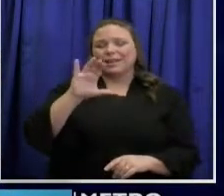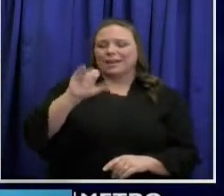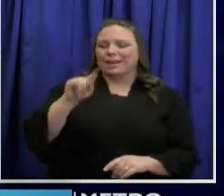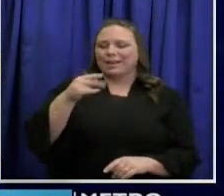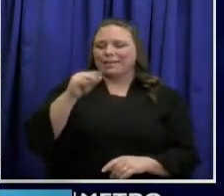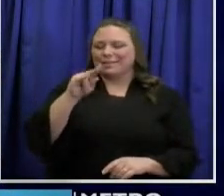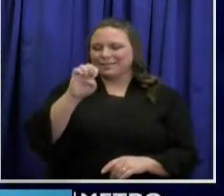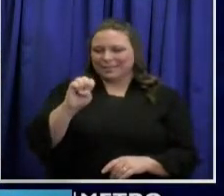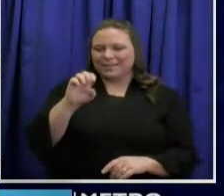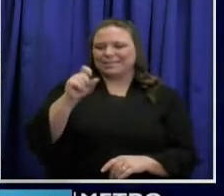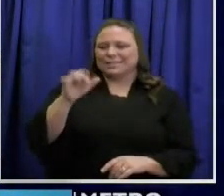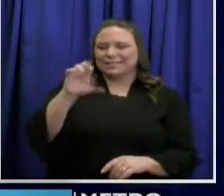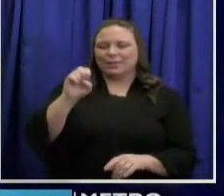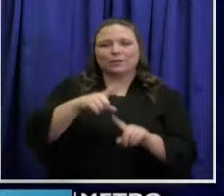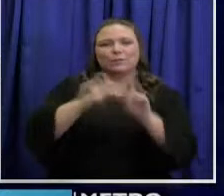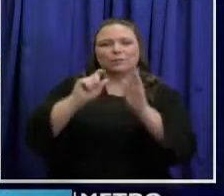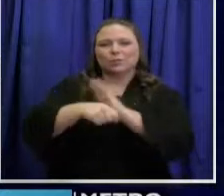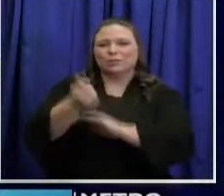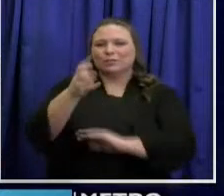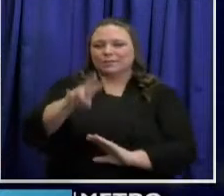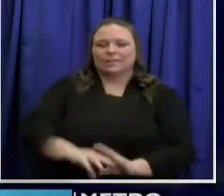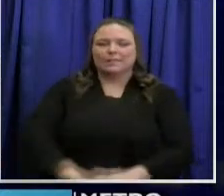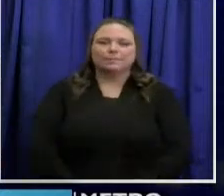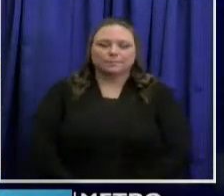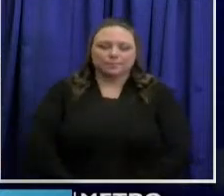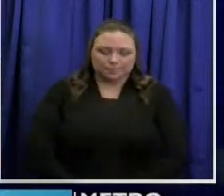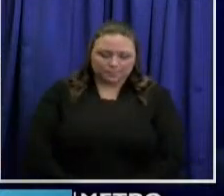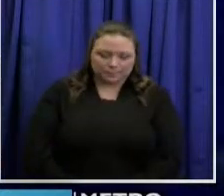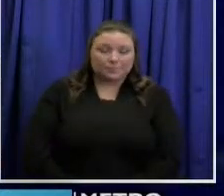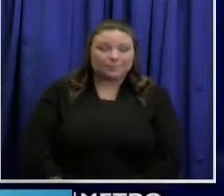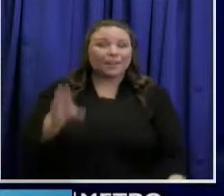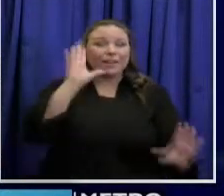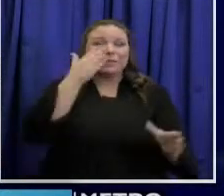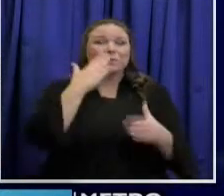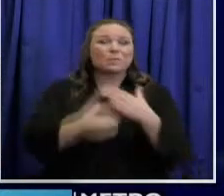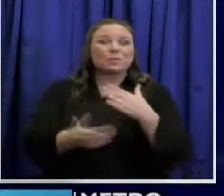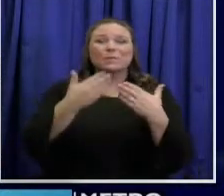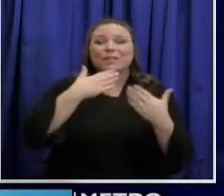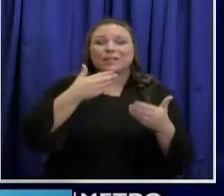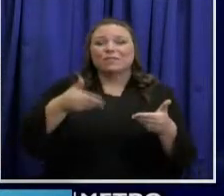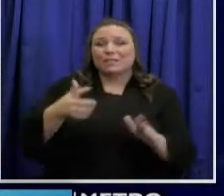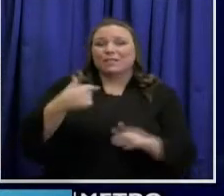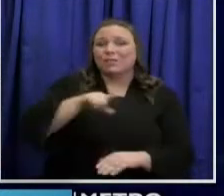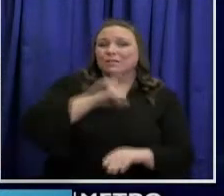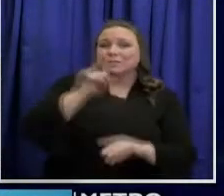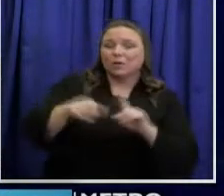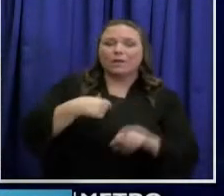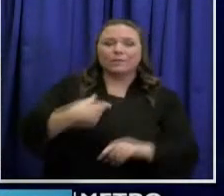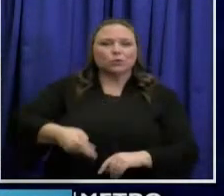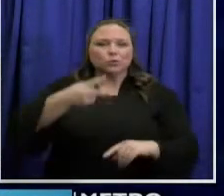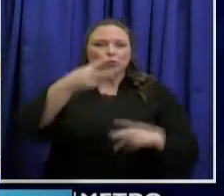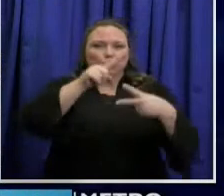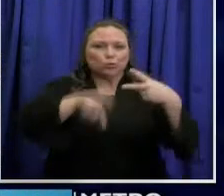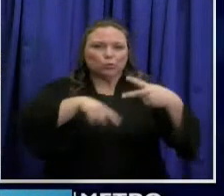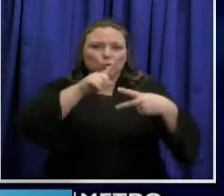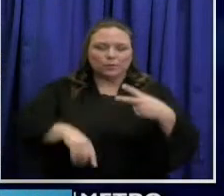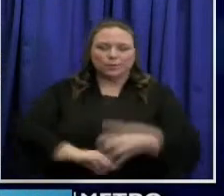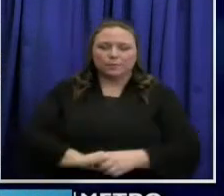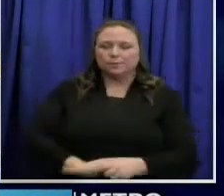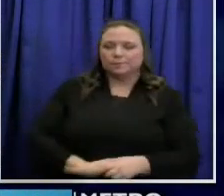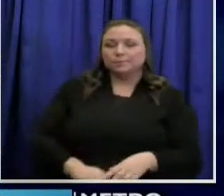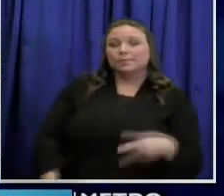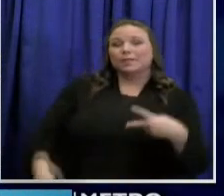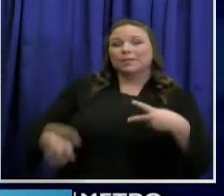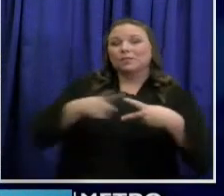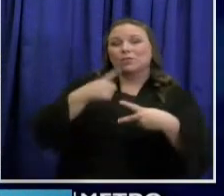Channel 17. Good morning, Kathleen. Good morning. Thanks so much for taking our questions. I have two this morning. So the first is for